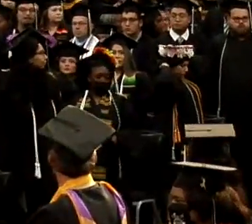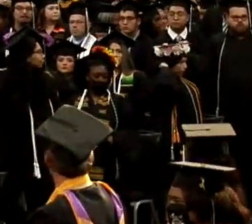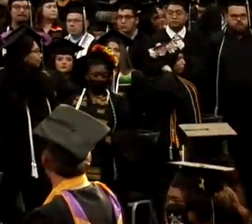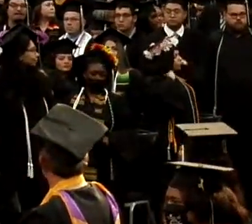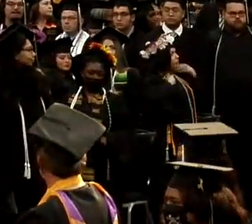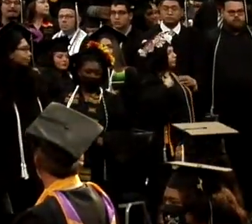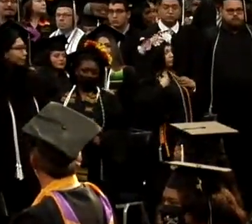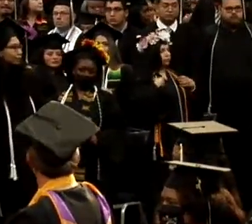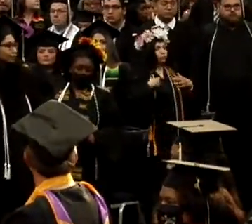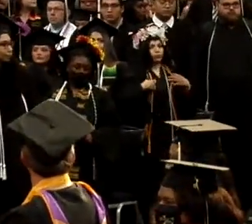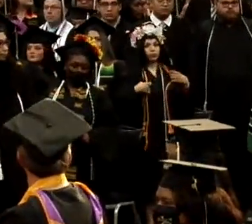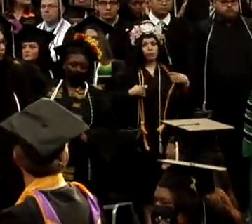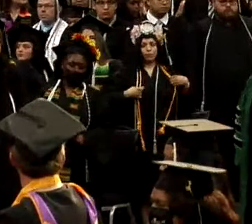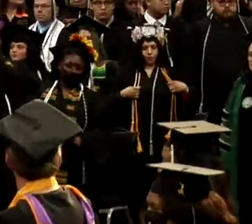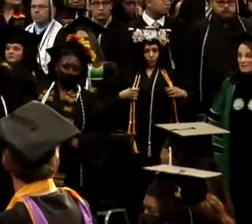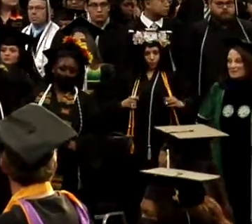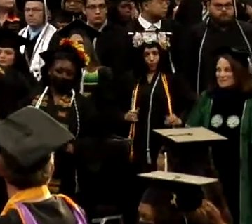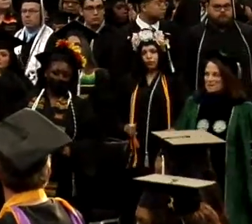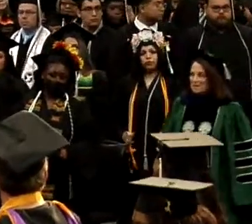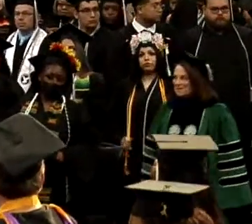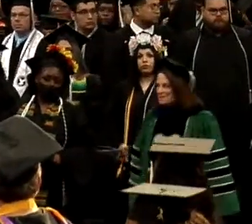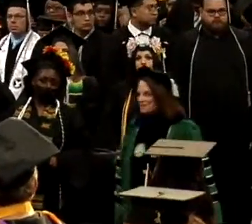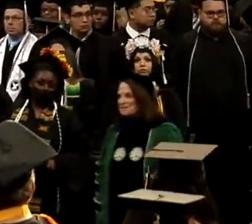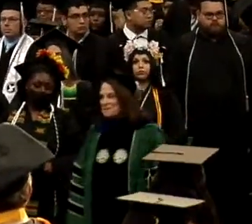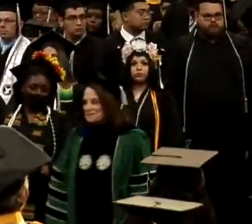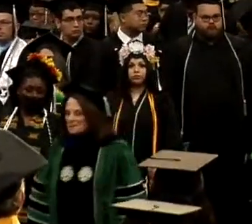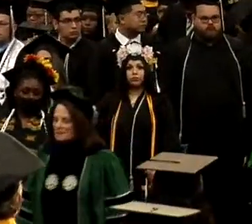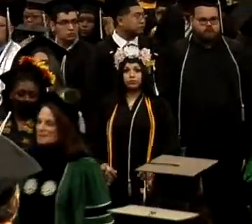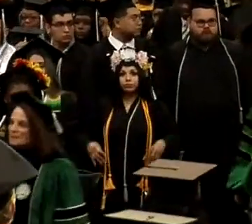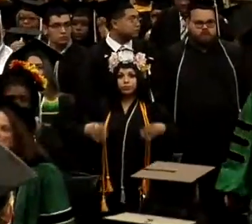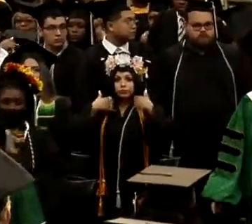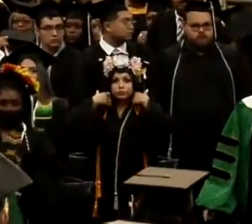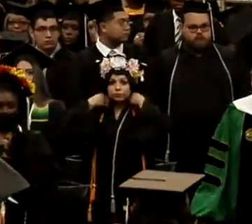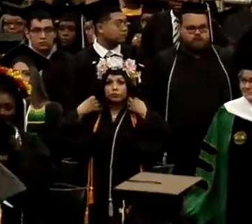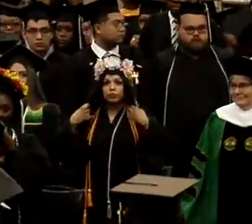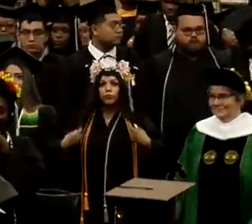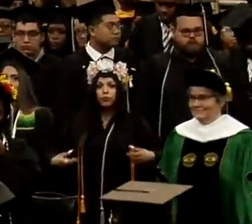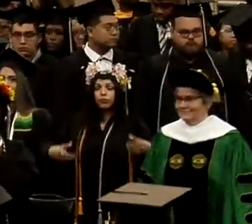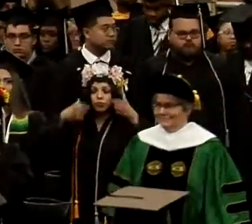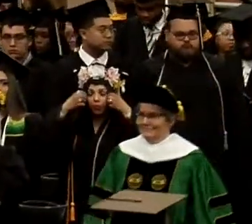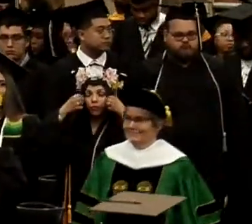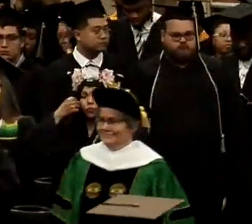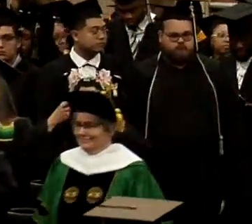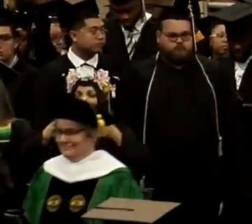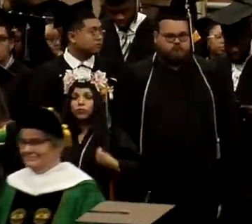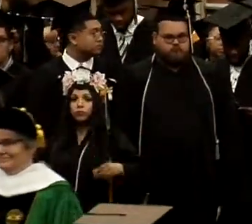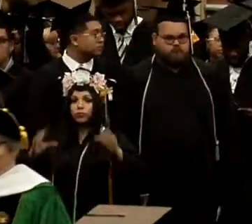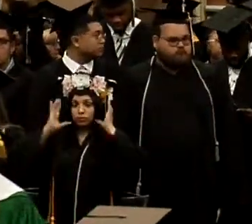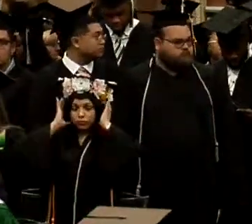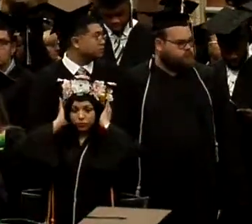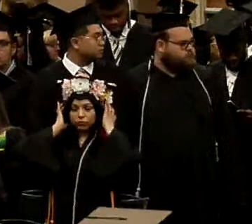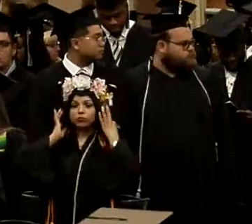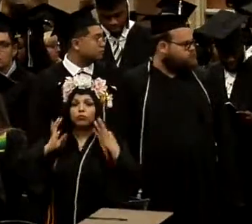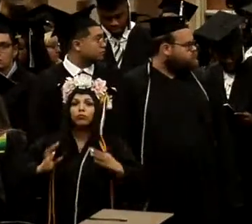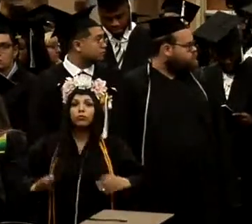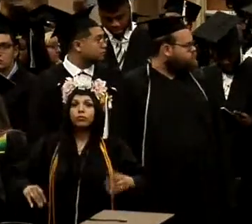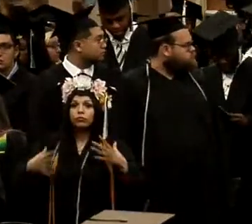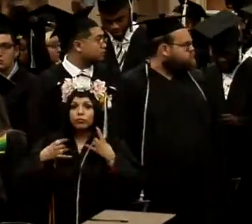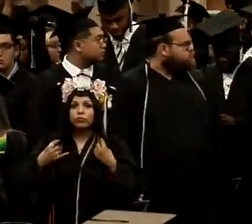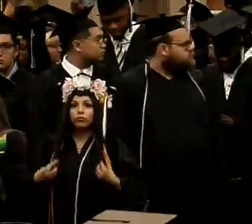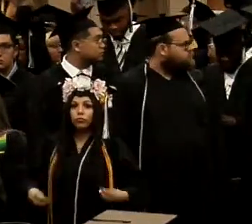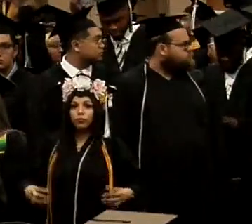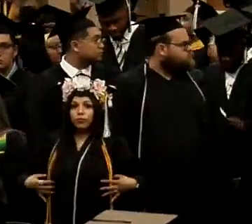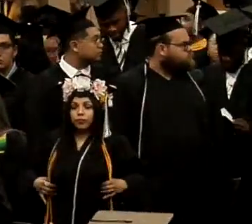Laura Rossay, assistant professor in the College of Arts and Sciences. Colleen Sexton, associate provost